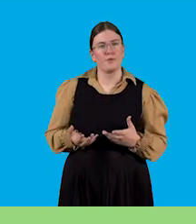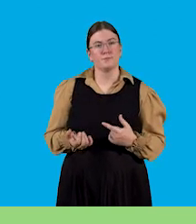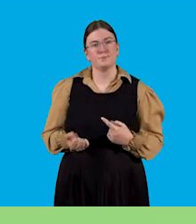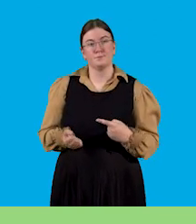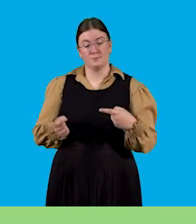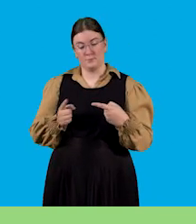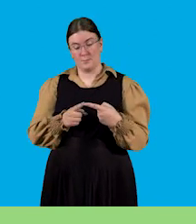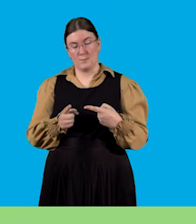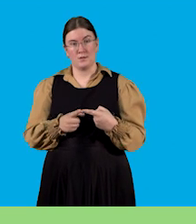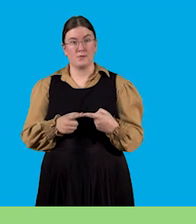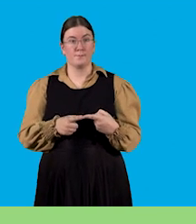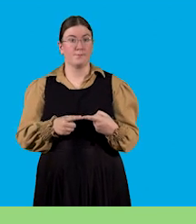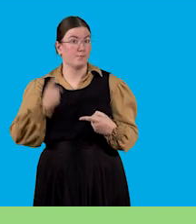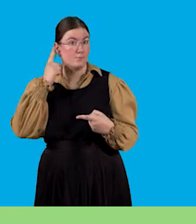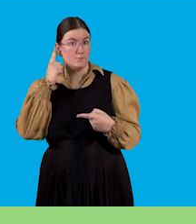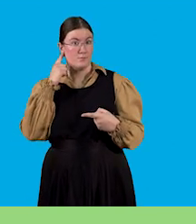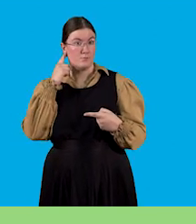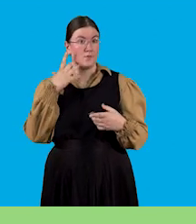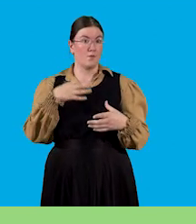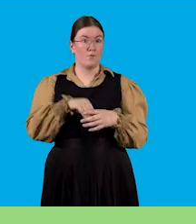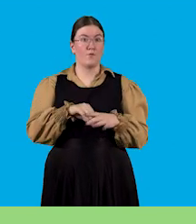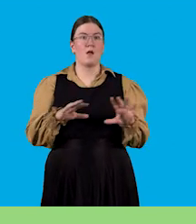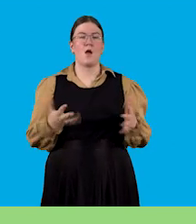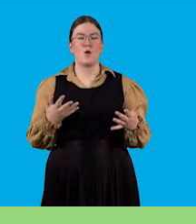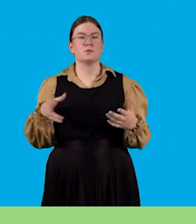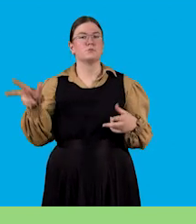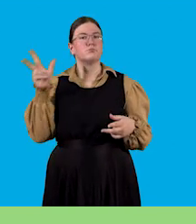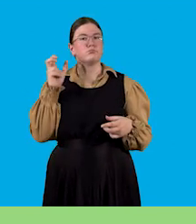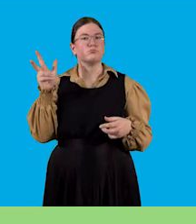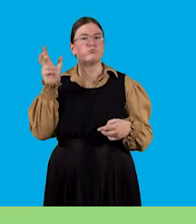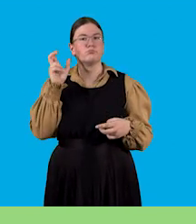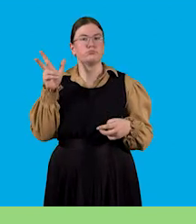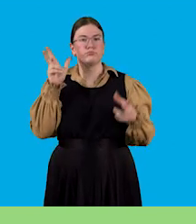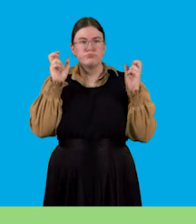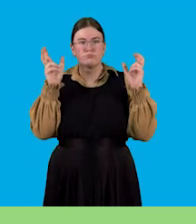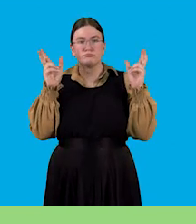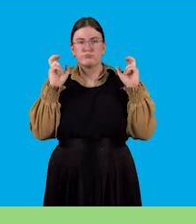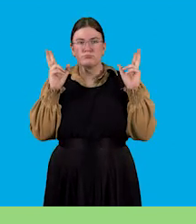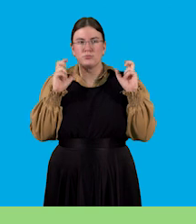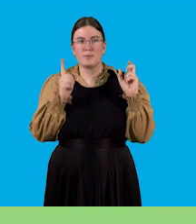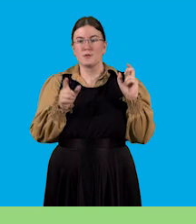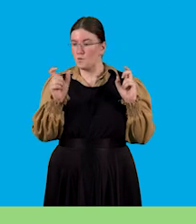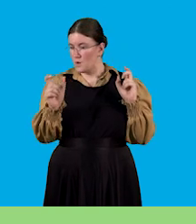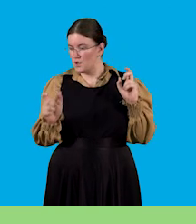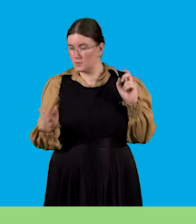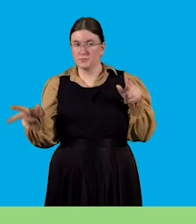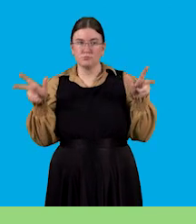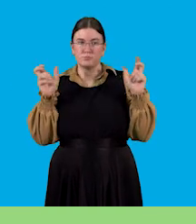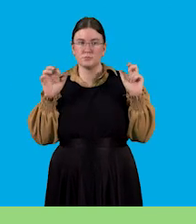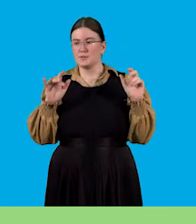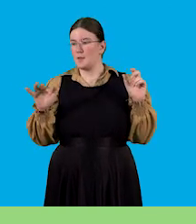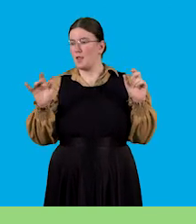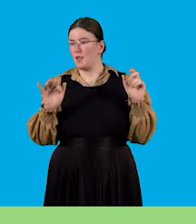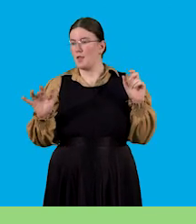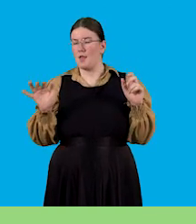involved? We have the ears involved in the process of hearing. You need to hear the words or